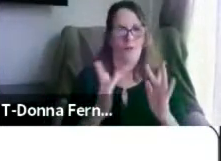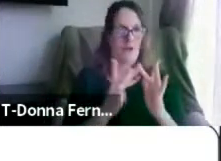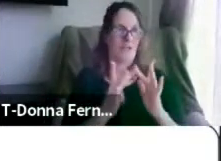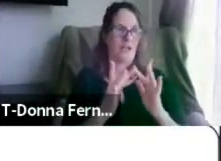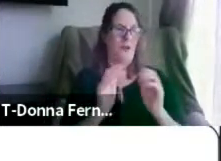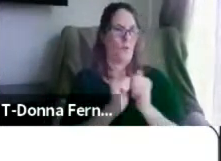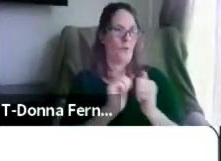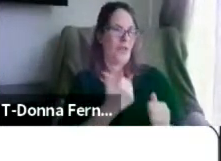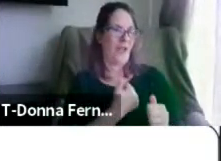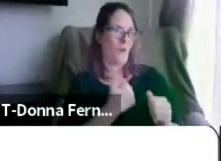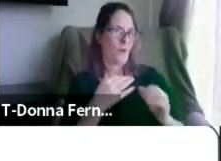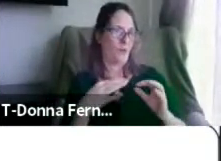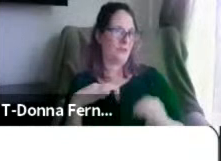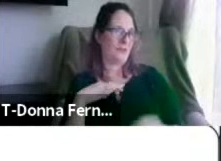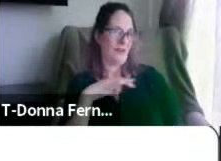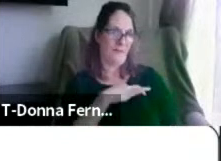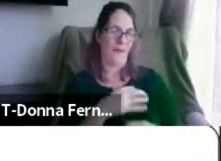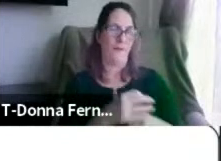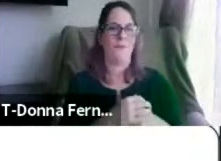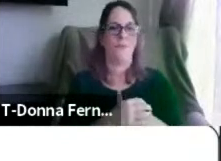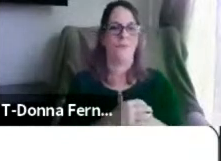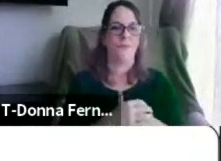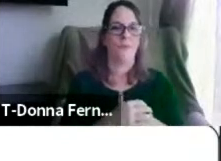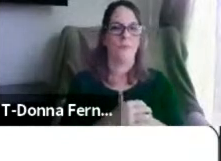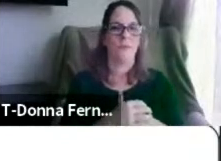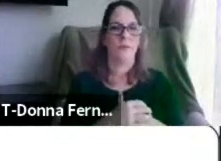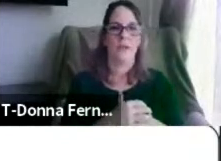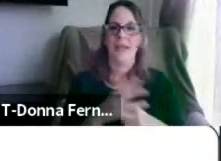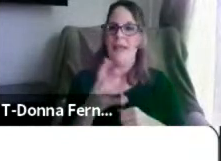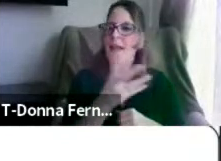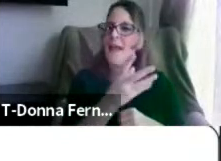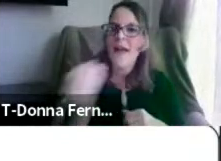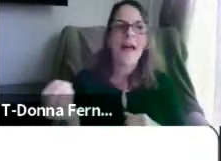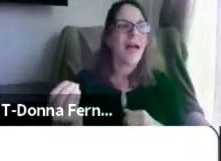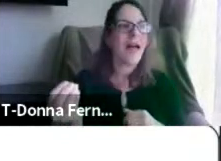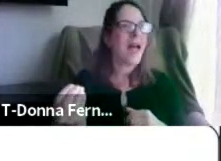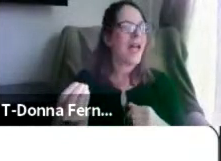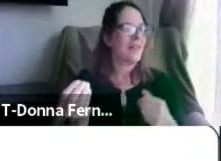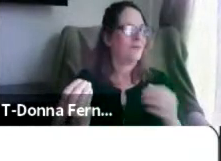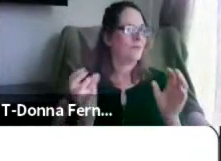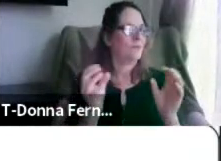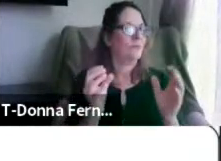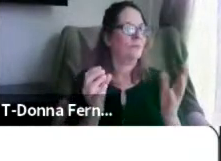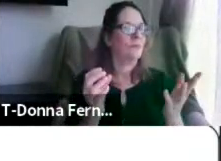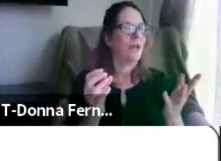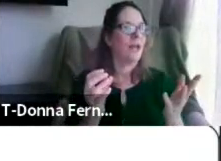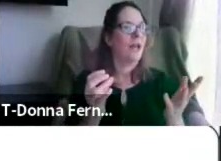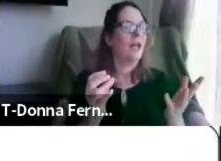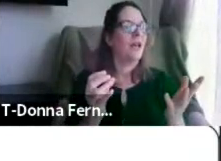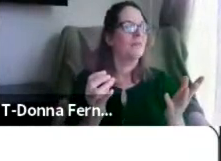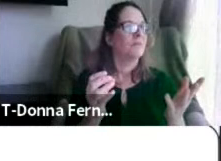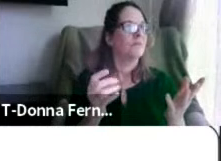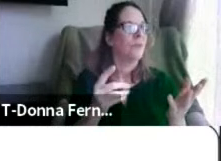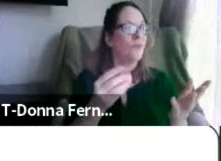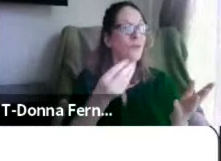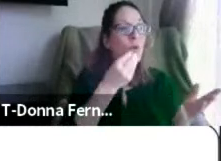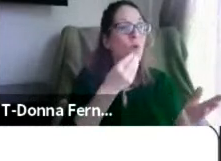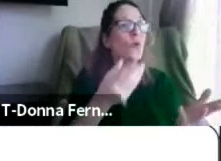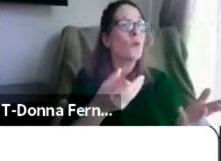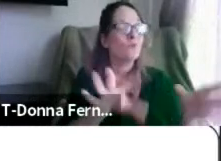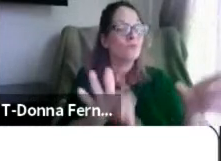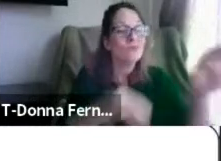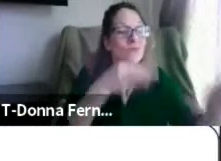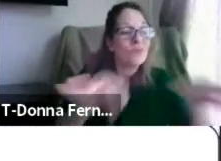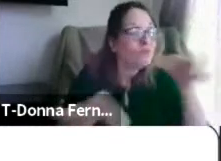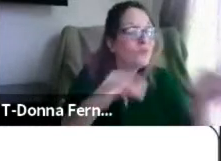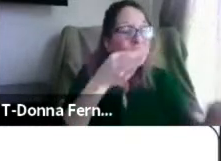be infected. Prohibit bare hand contact with ready-to-eat food. although highly unlikely. Again, it is